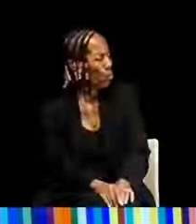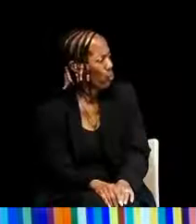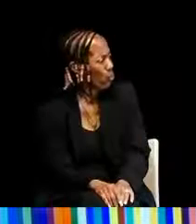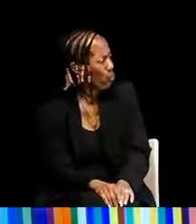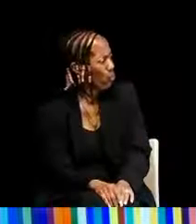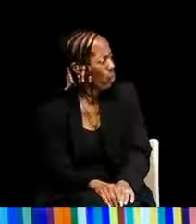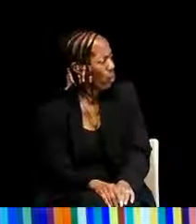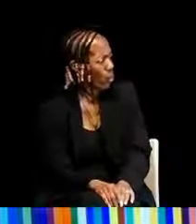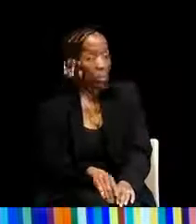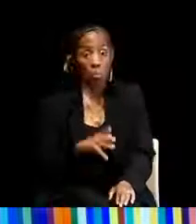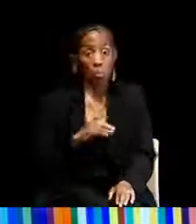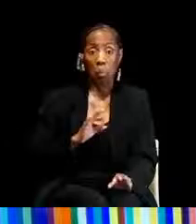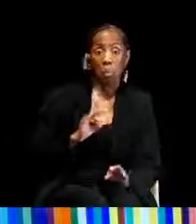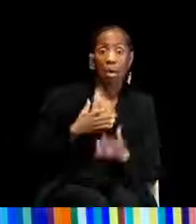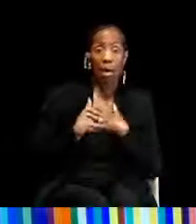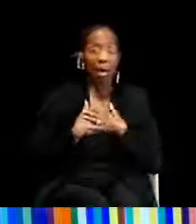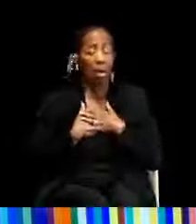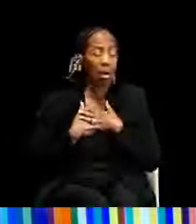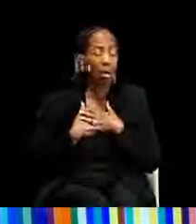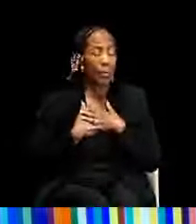Yeah,